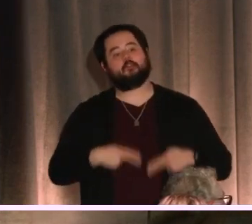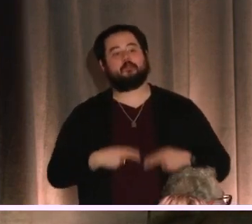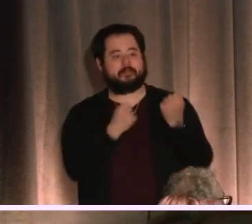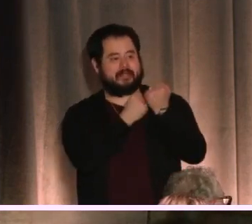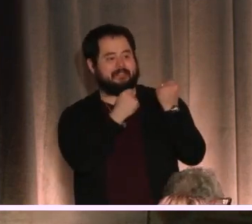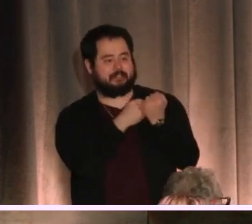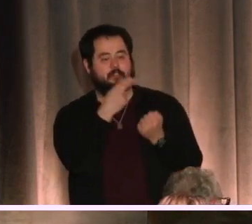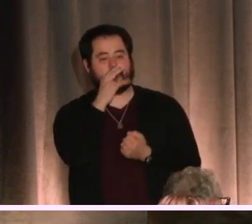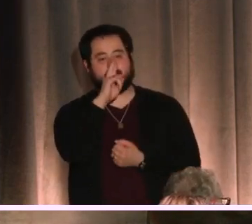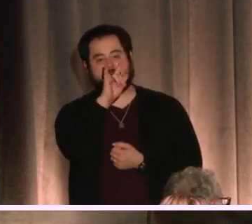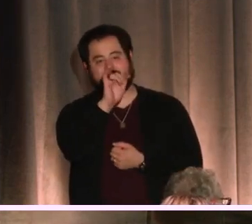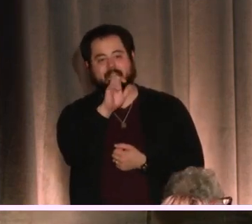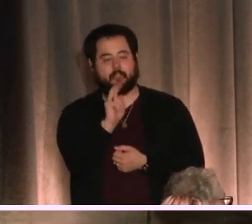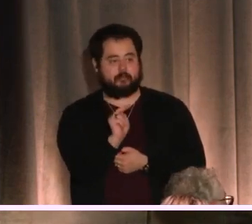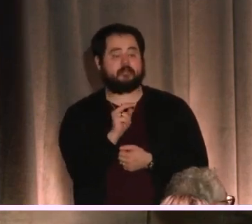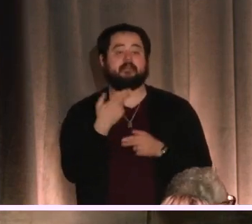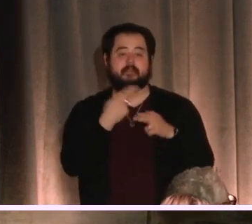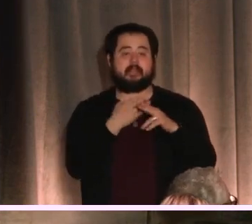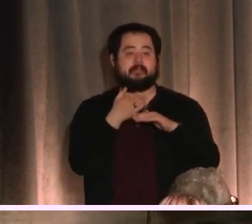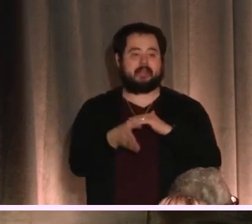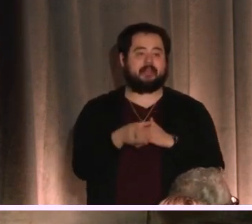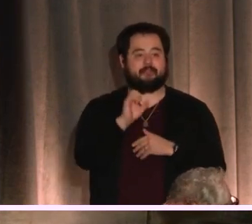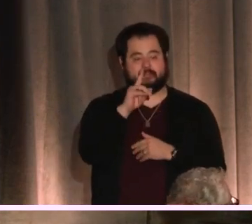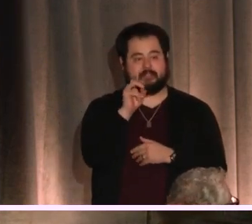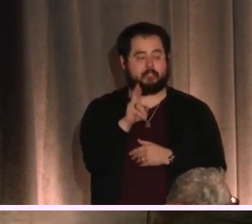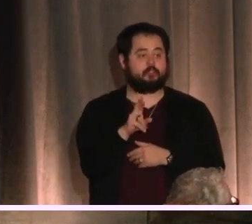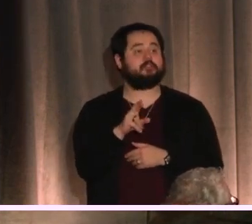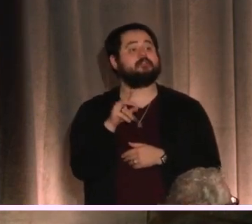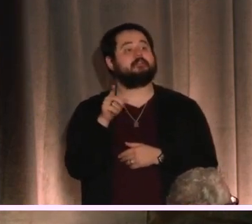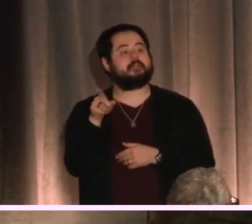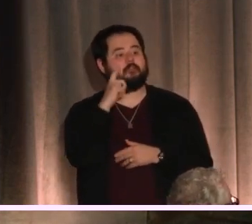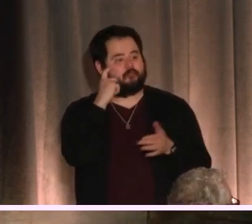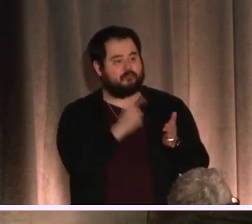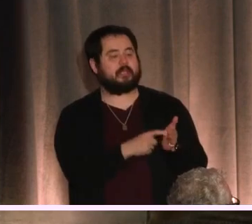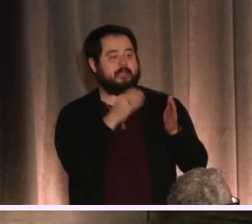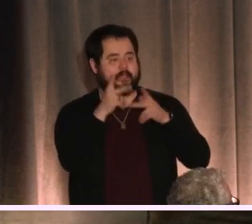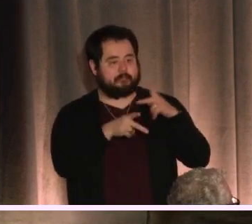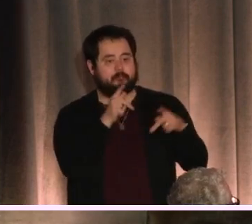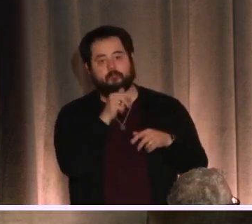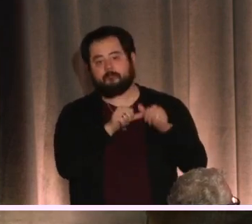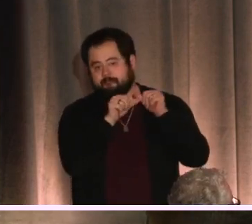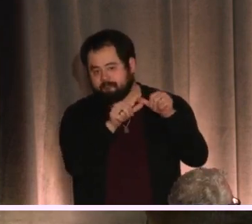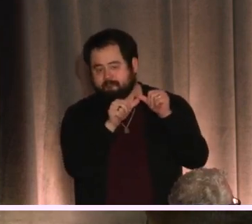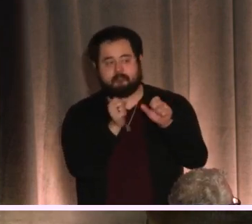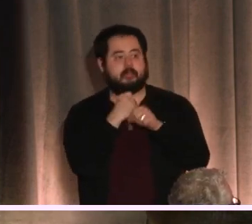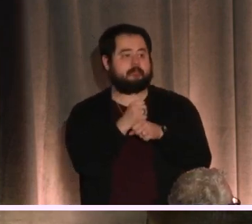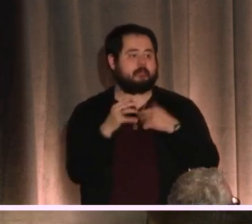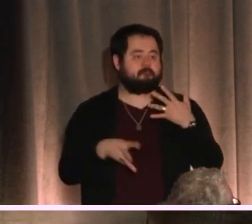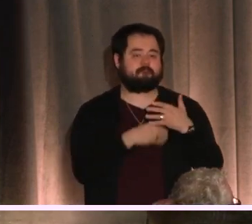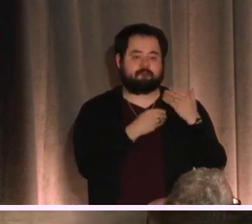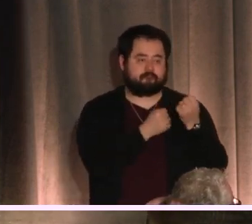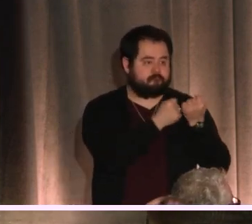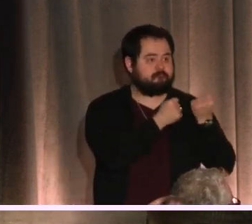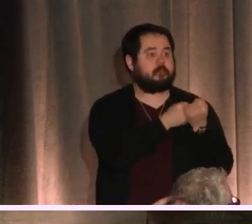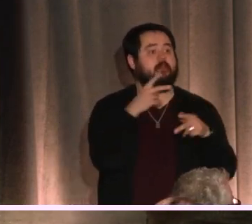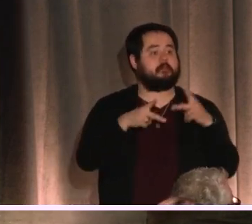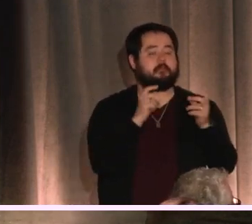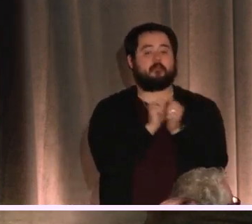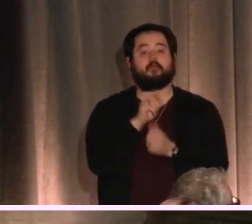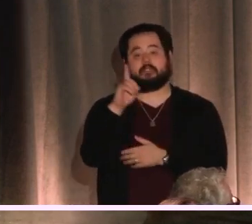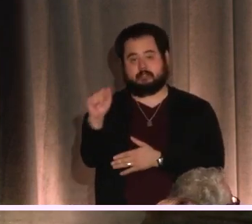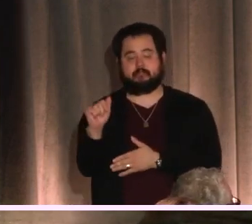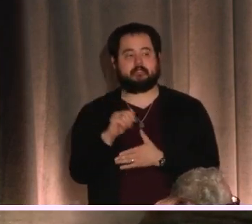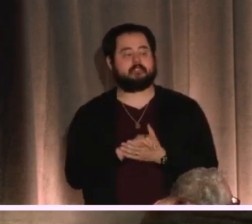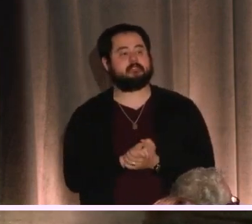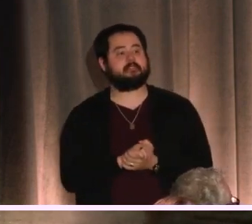late Sarah and Leo Sattler, it recognizes those who have made continuous, outstanding contributions on behalf of people with disabilities